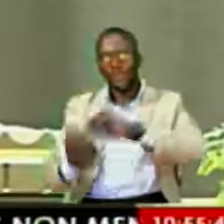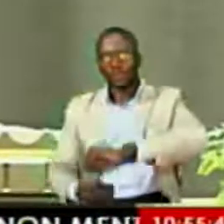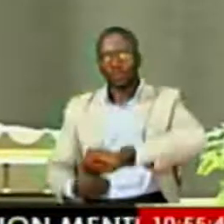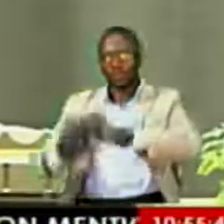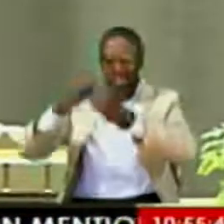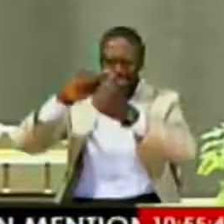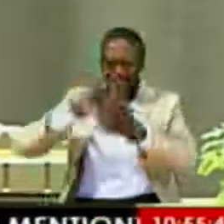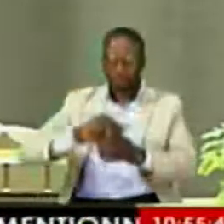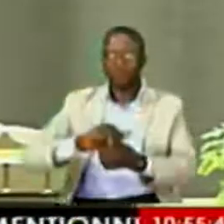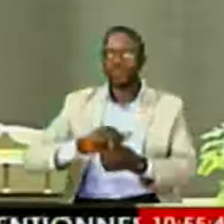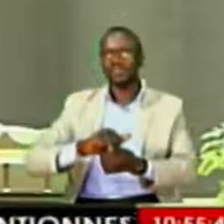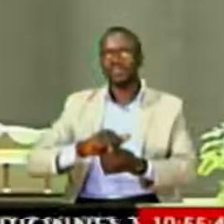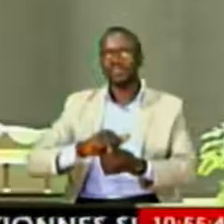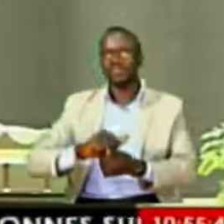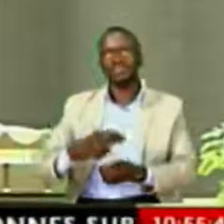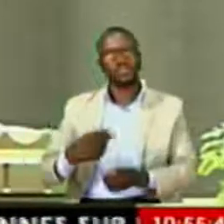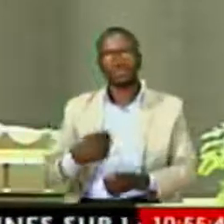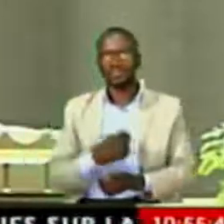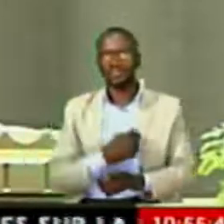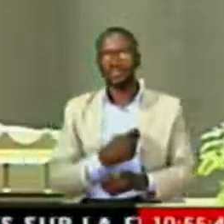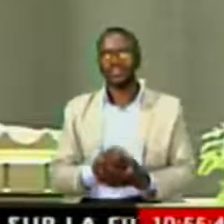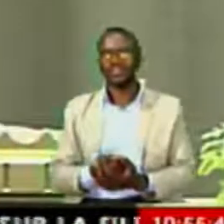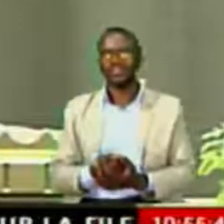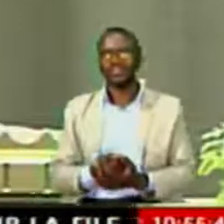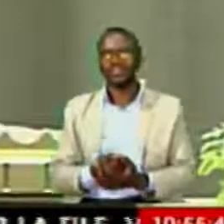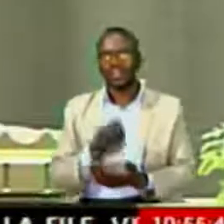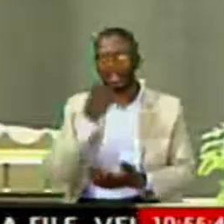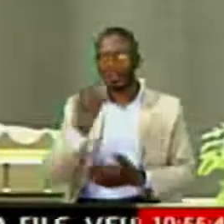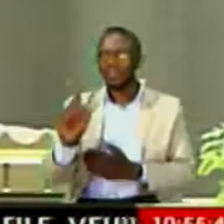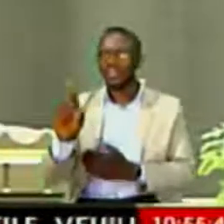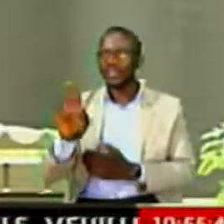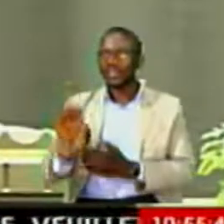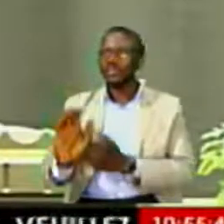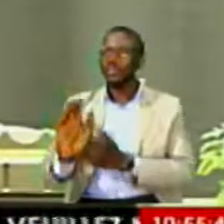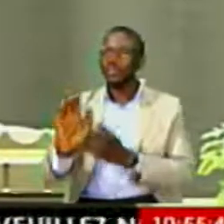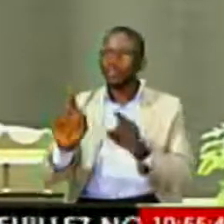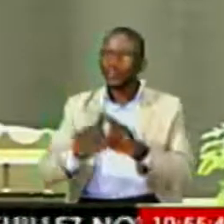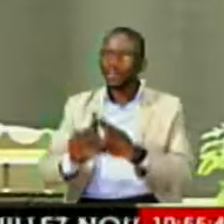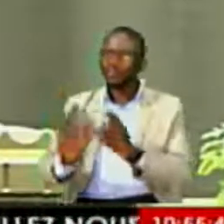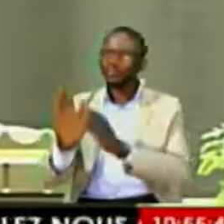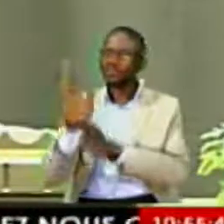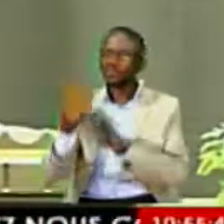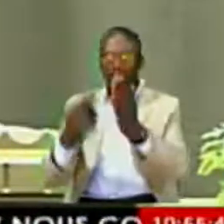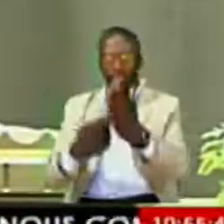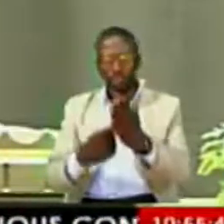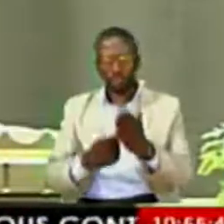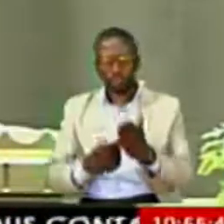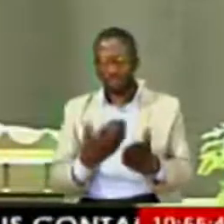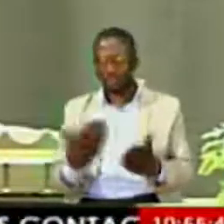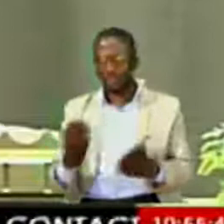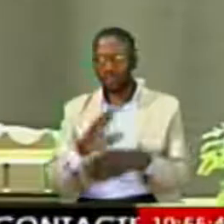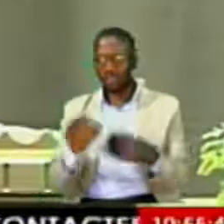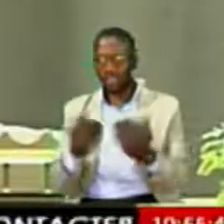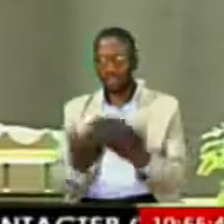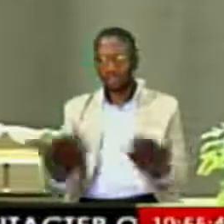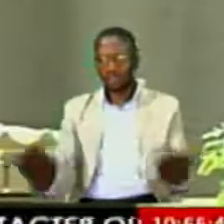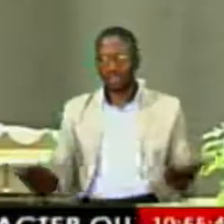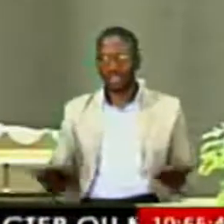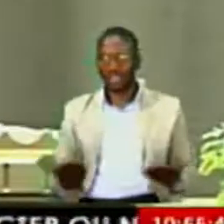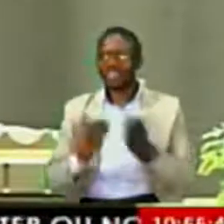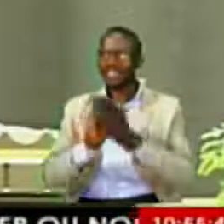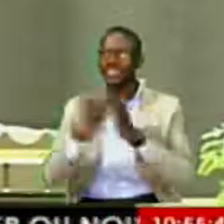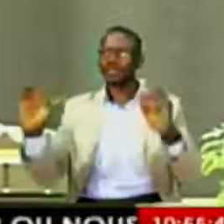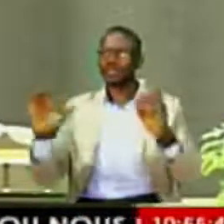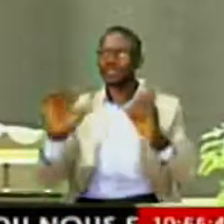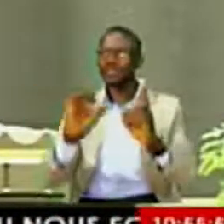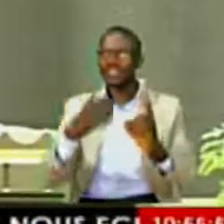God may change us. Le même Dieu qui nous dit ces choses, the same God who is telling us these things, c'est lui qui